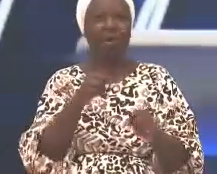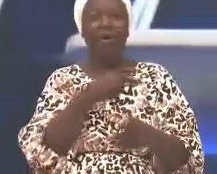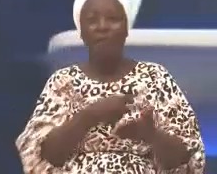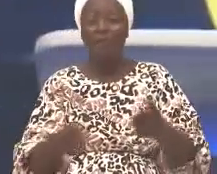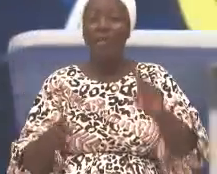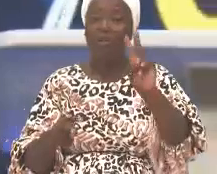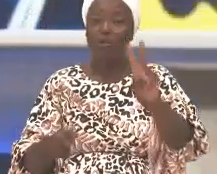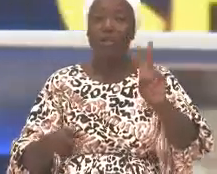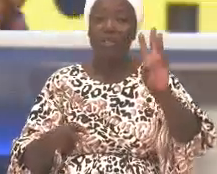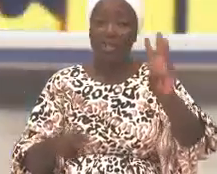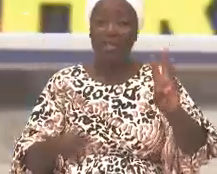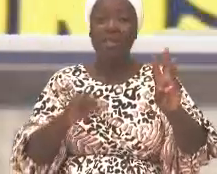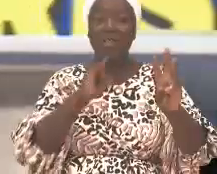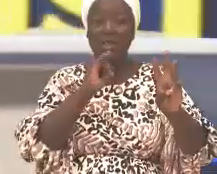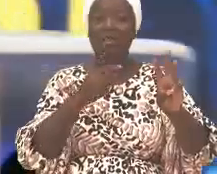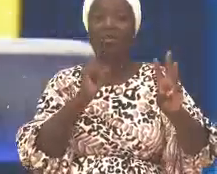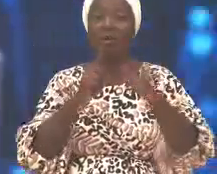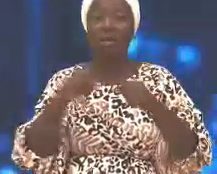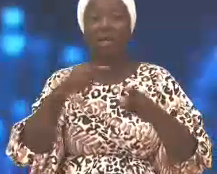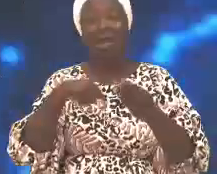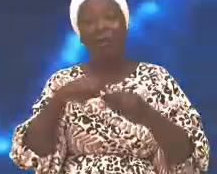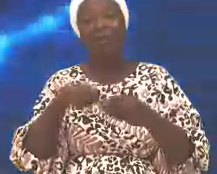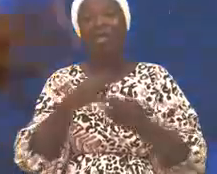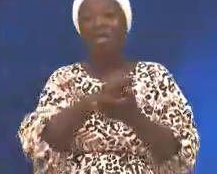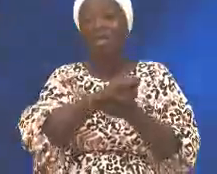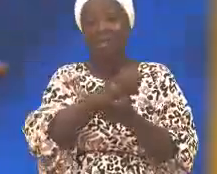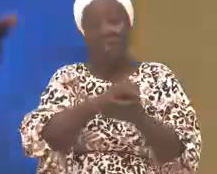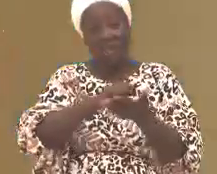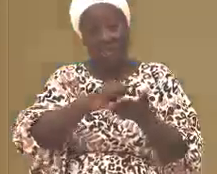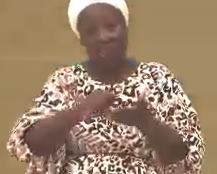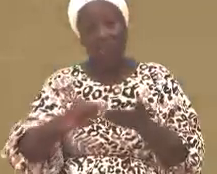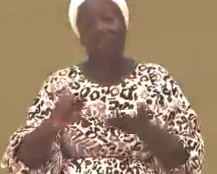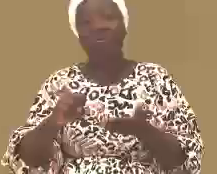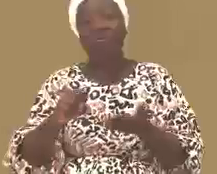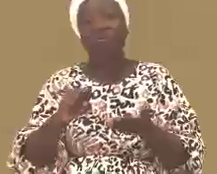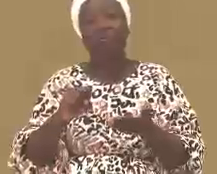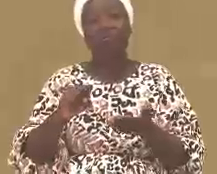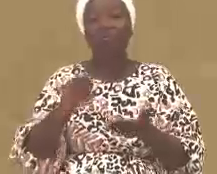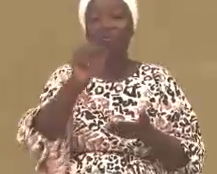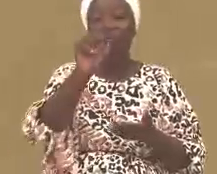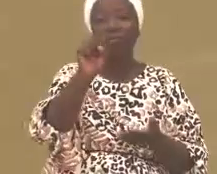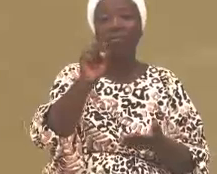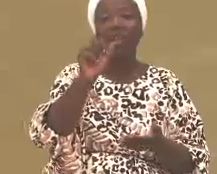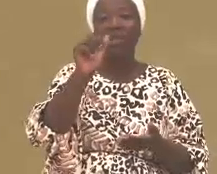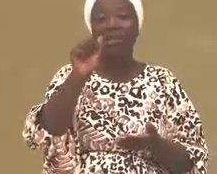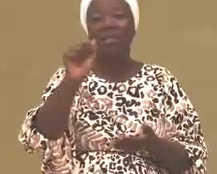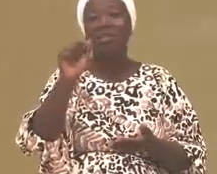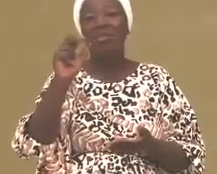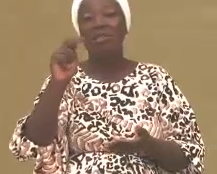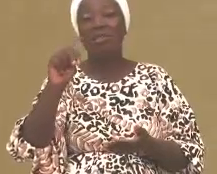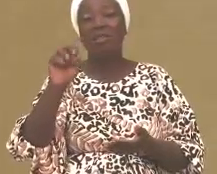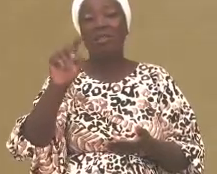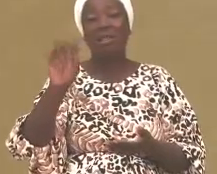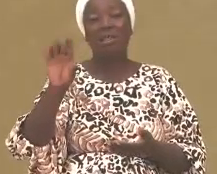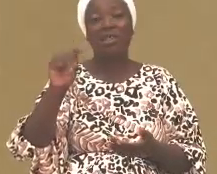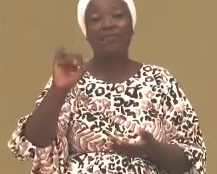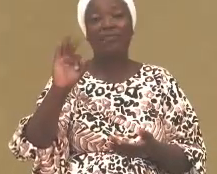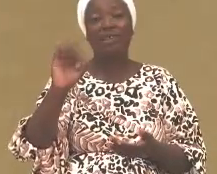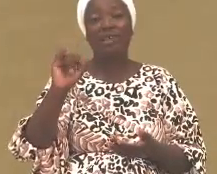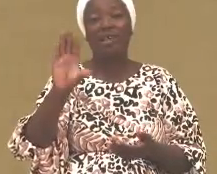is talking about sanctification. When he comes, and then he does an